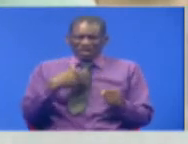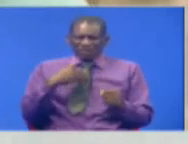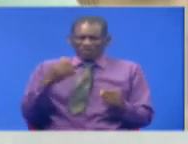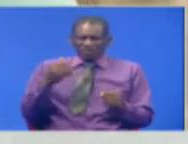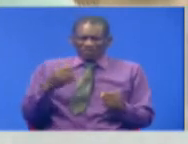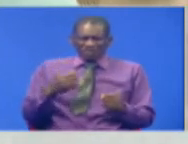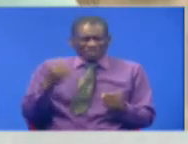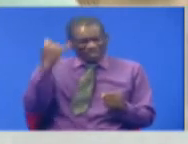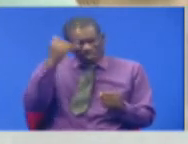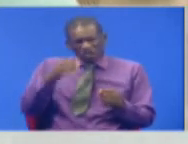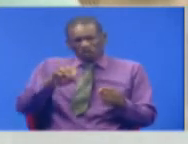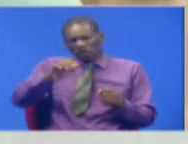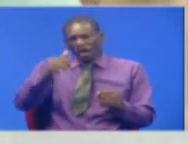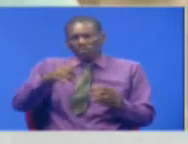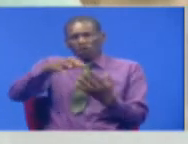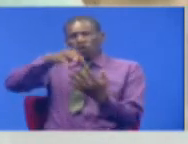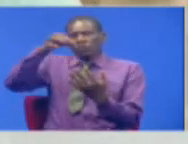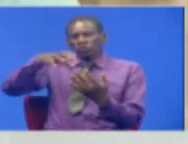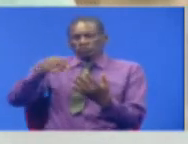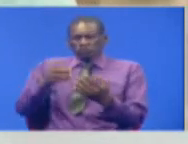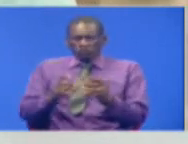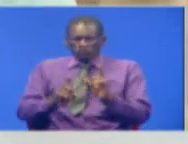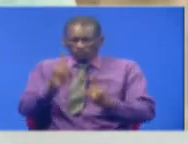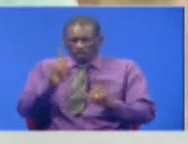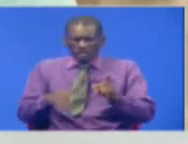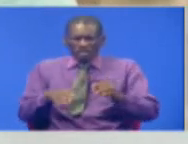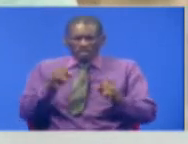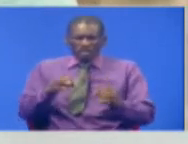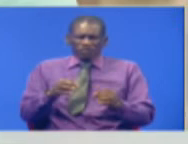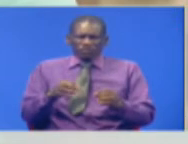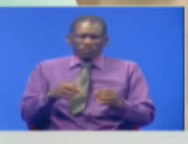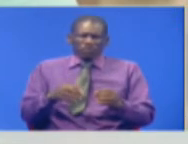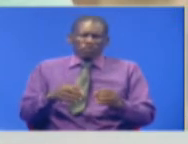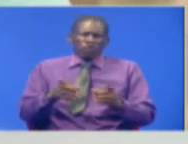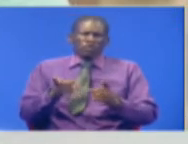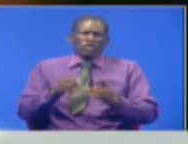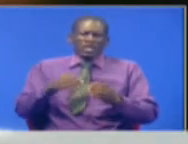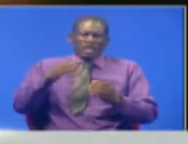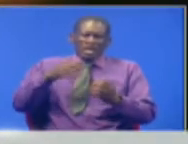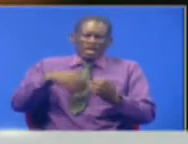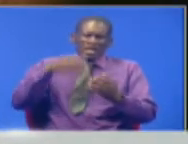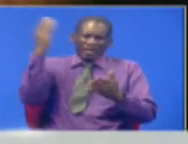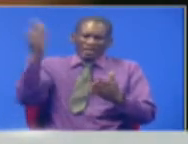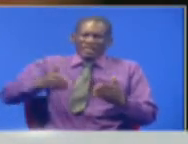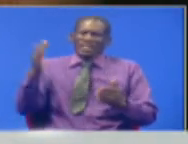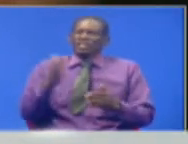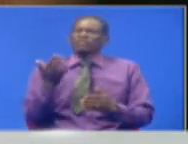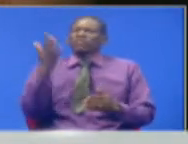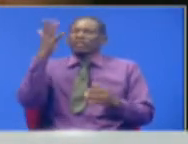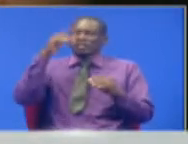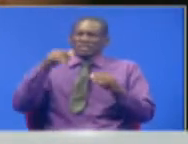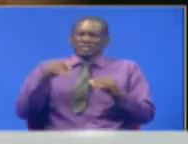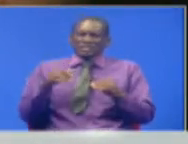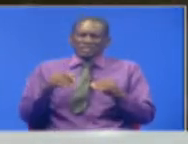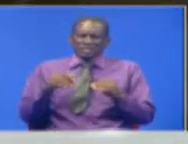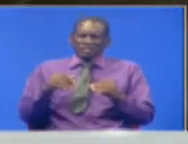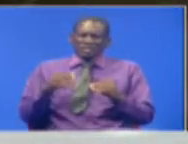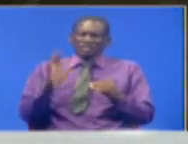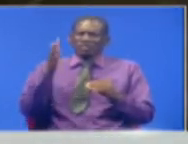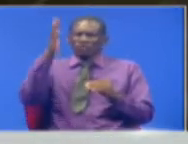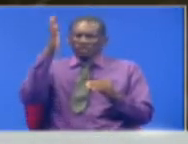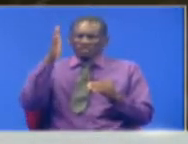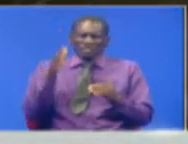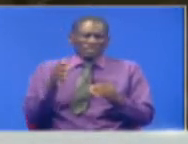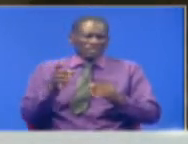alternative options because they realized that harvesting more wood in the forest is not sustainable. So many people in Kenya still cook with